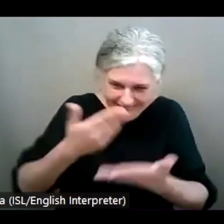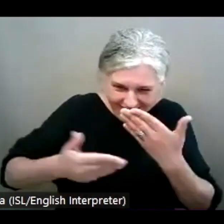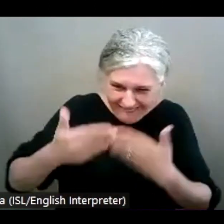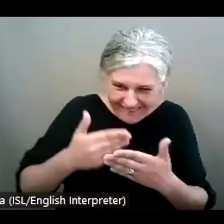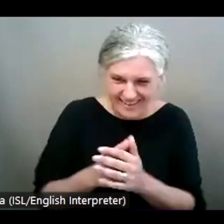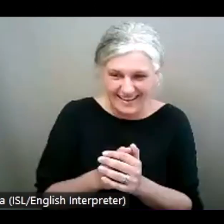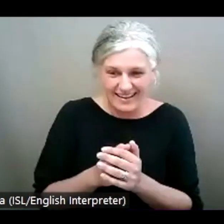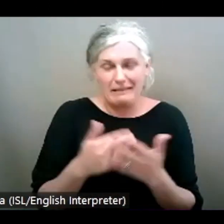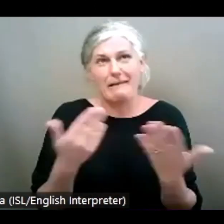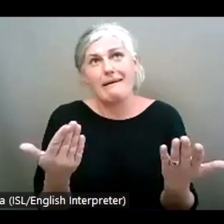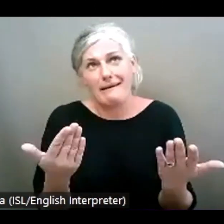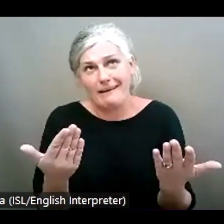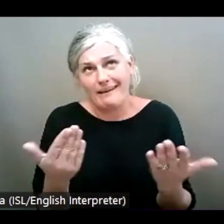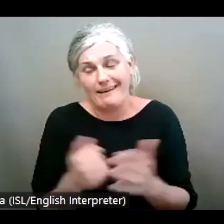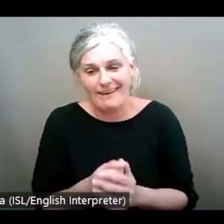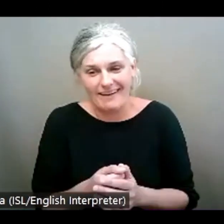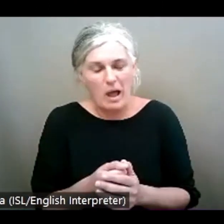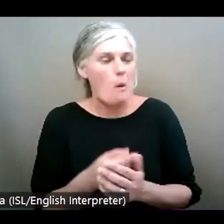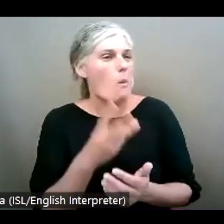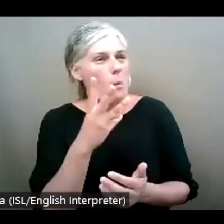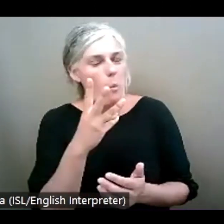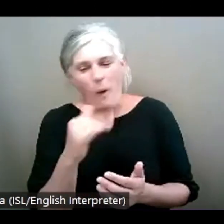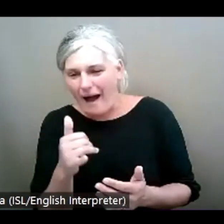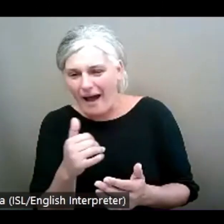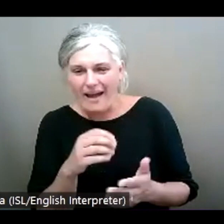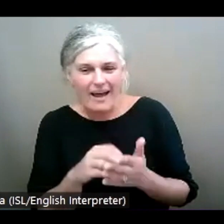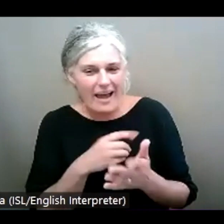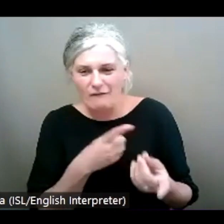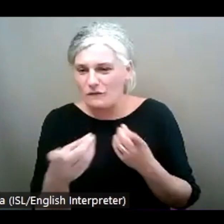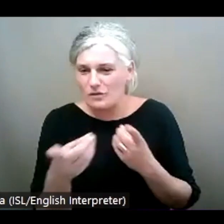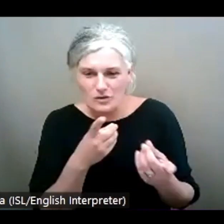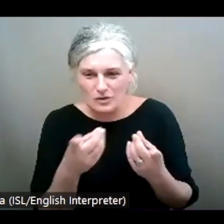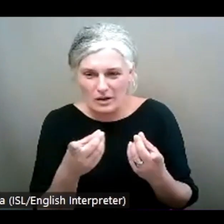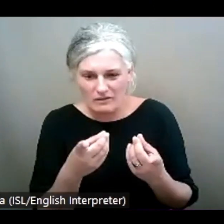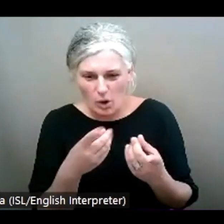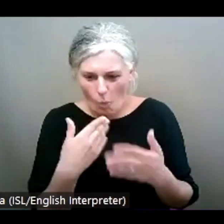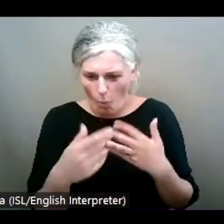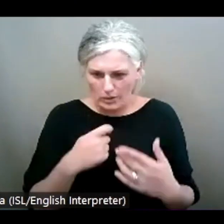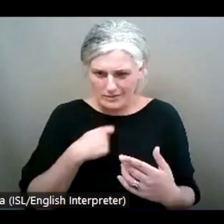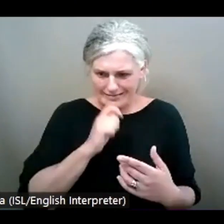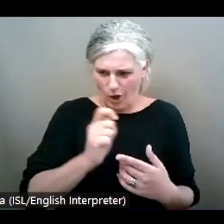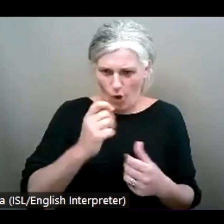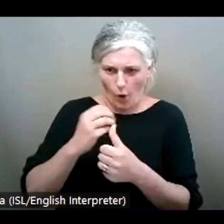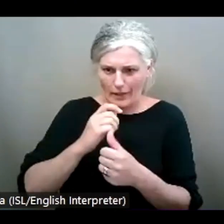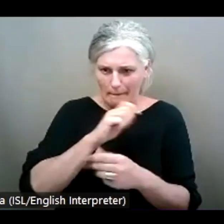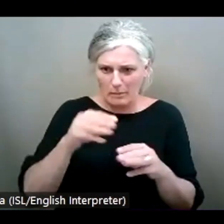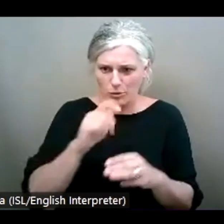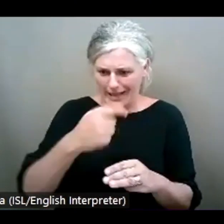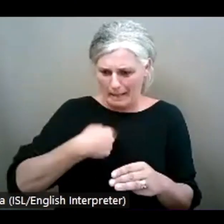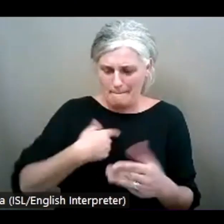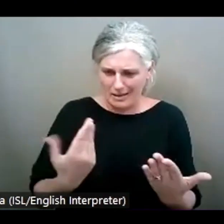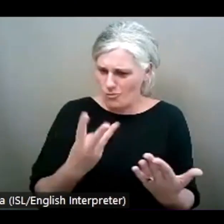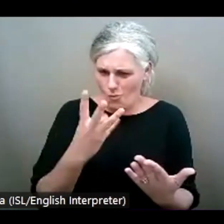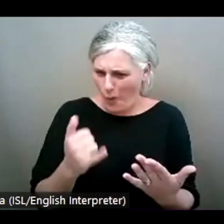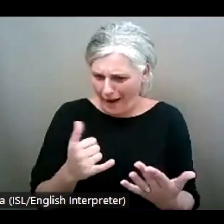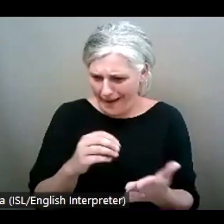fuck's sake, why did I have to do what I'm told when I have to do it? And why